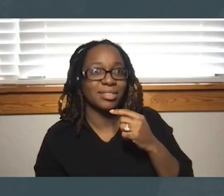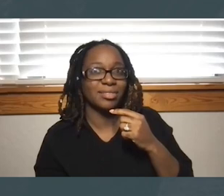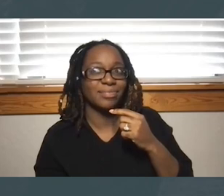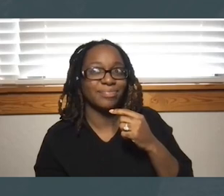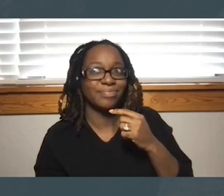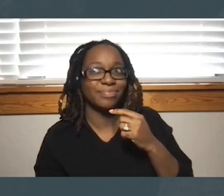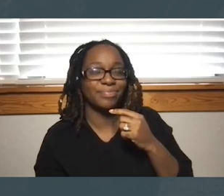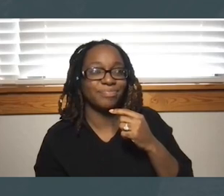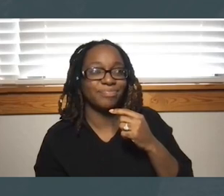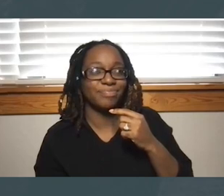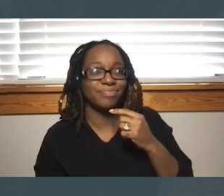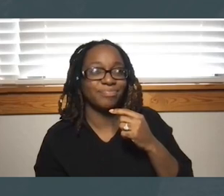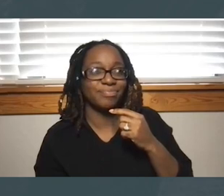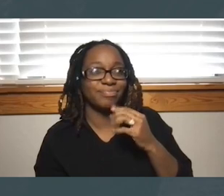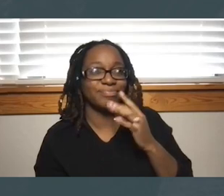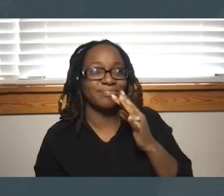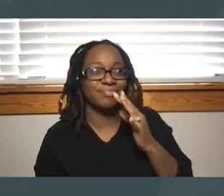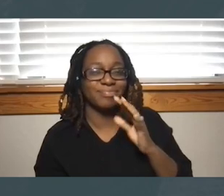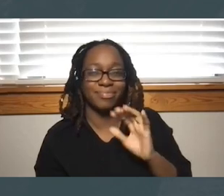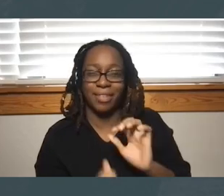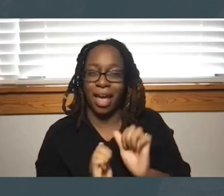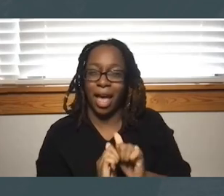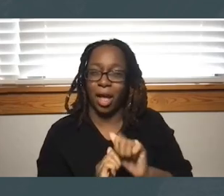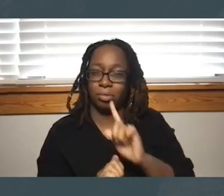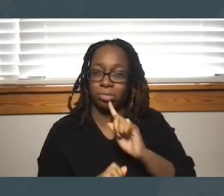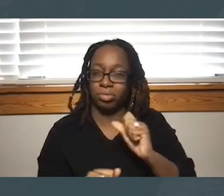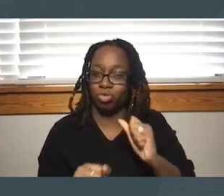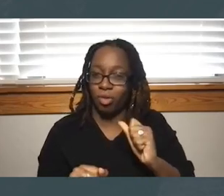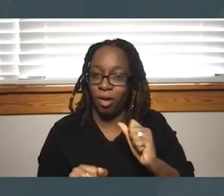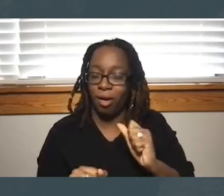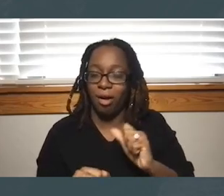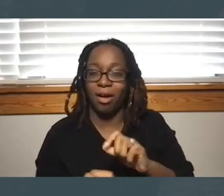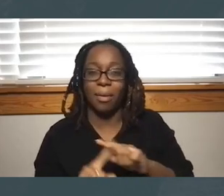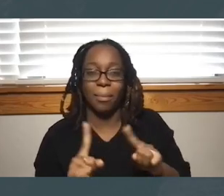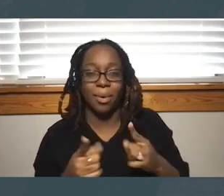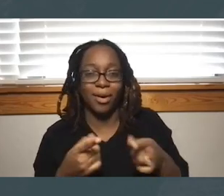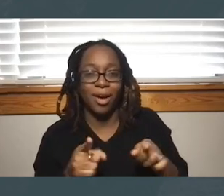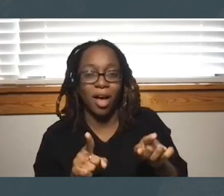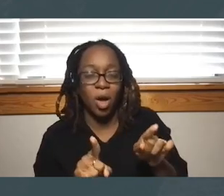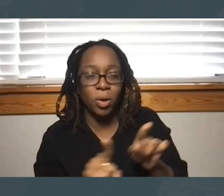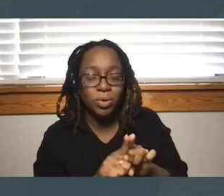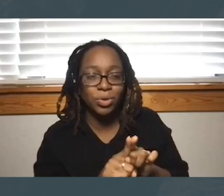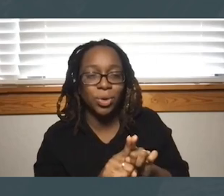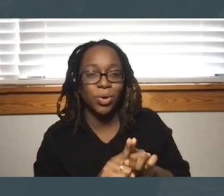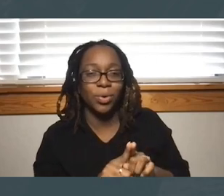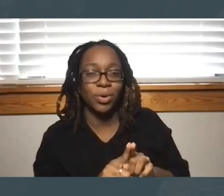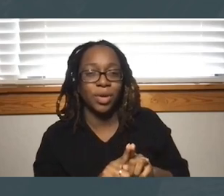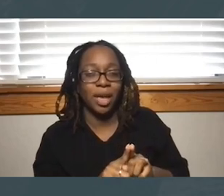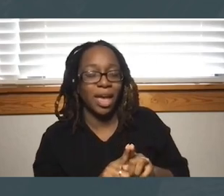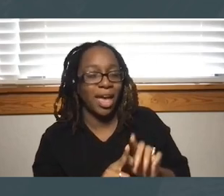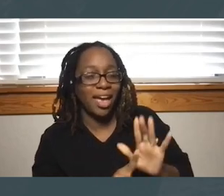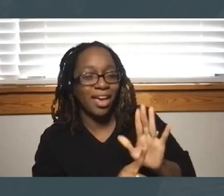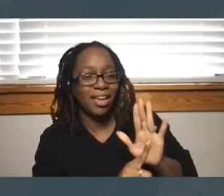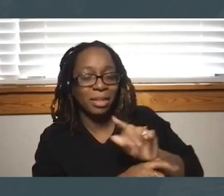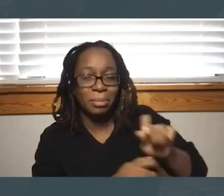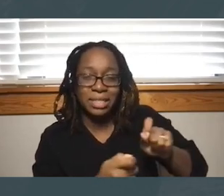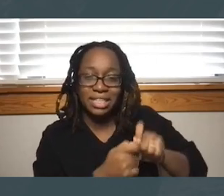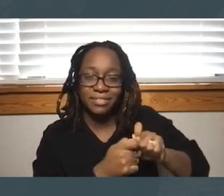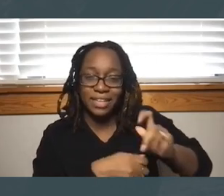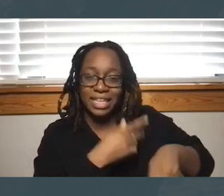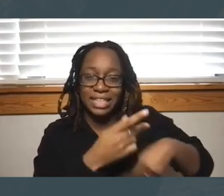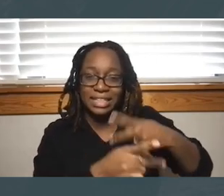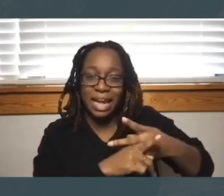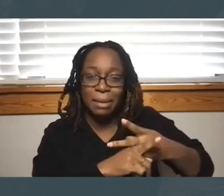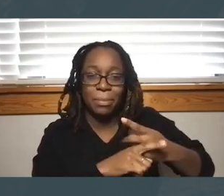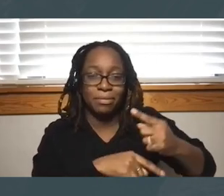how strong and how vibrant, you know, the critical resonance of certain kinds of diaspora questions